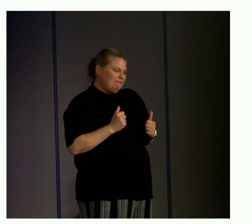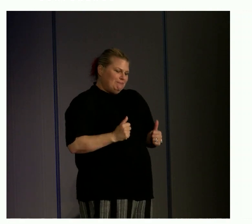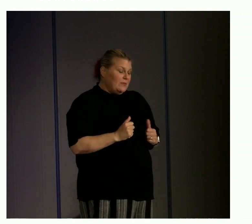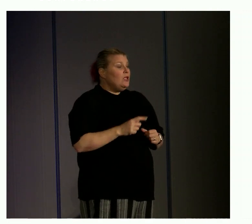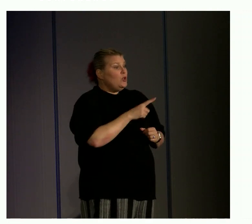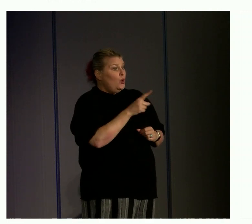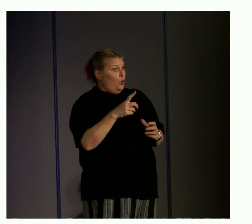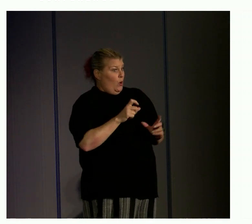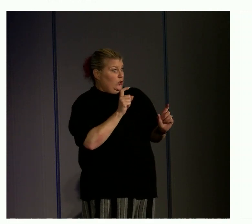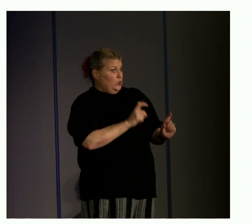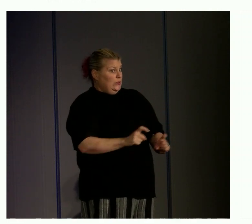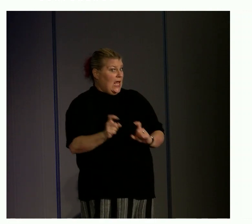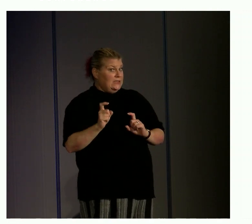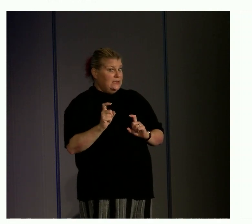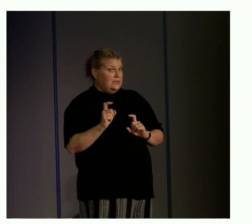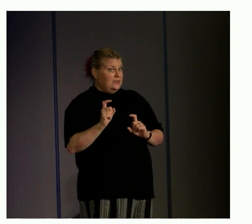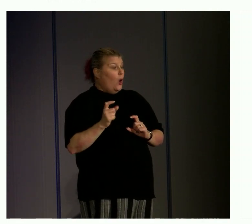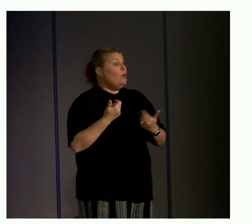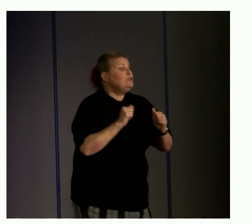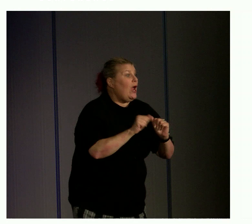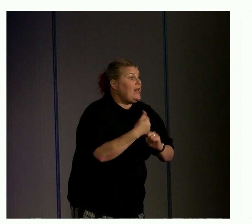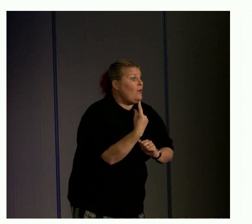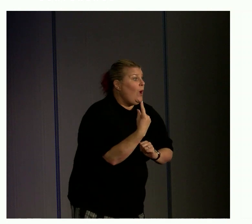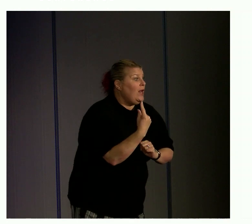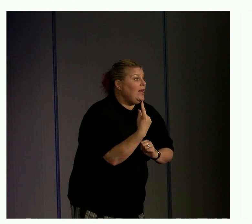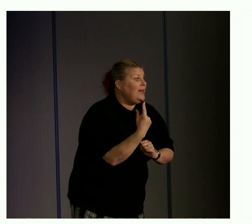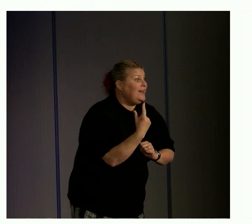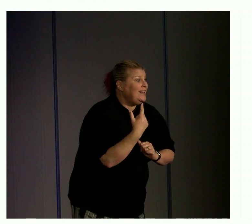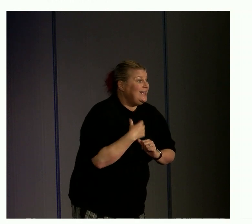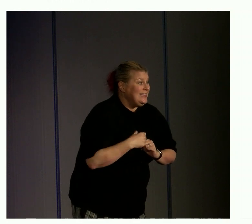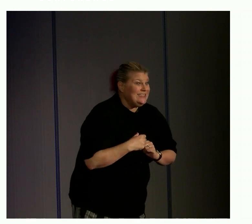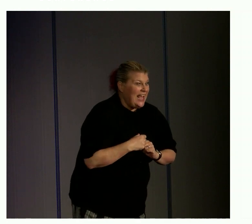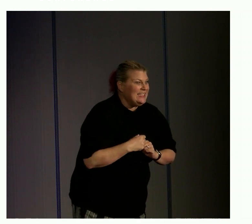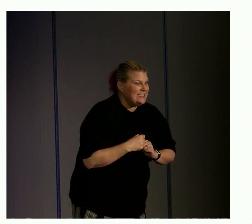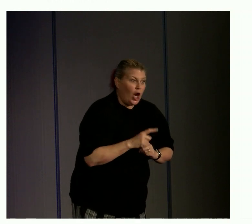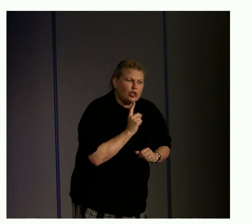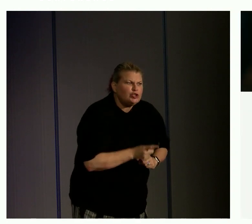want to test another one? Yeah, sure?